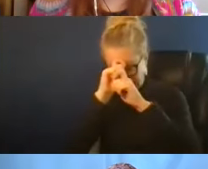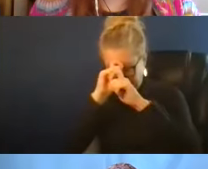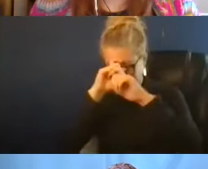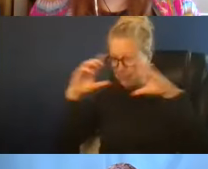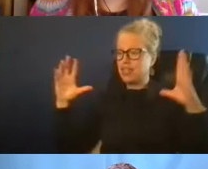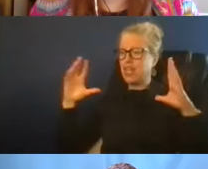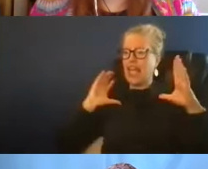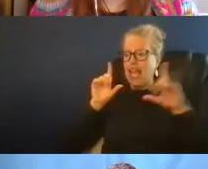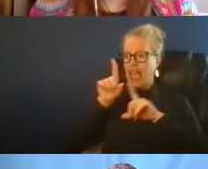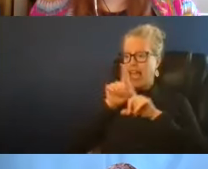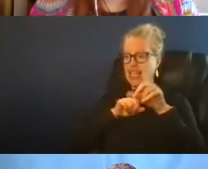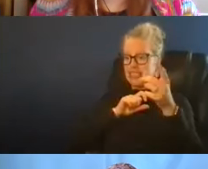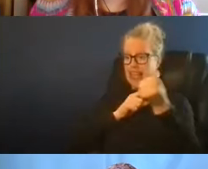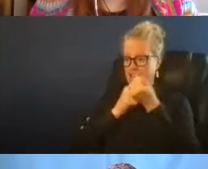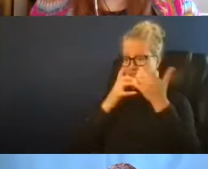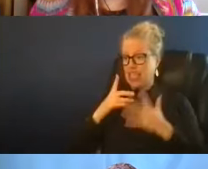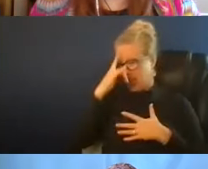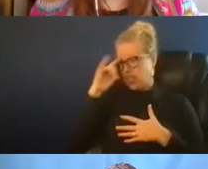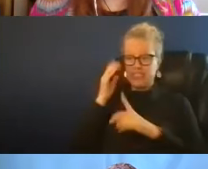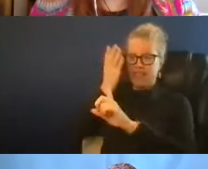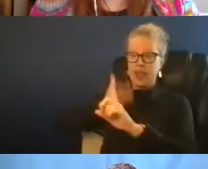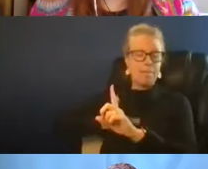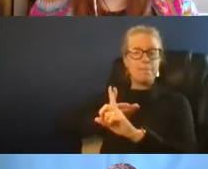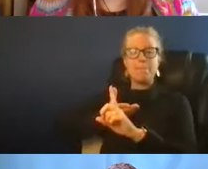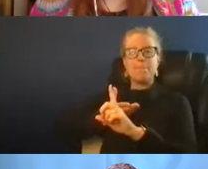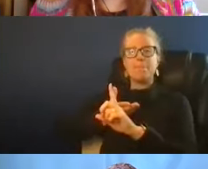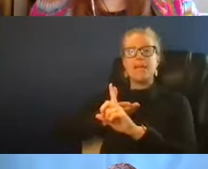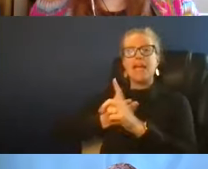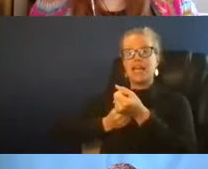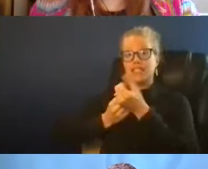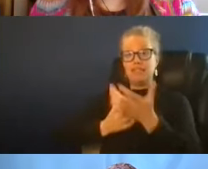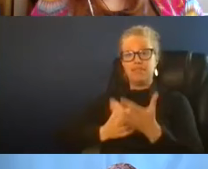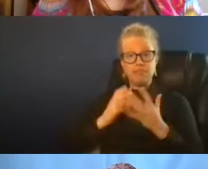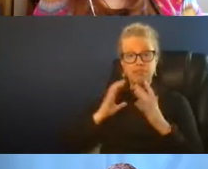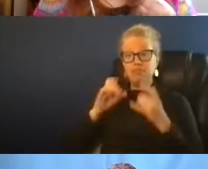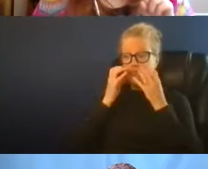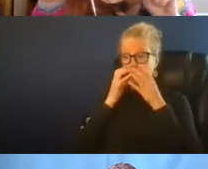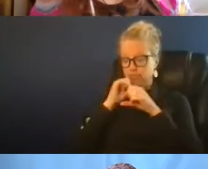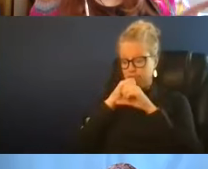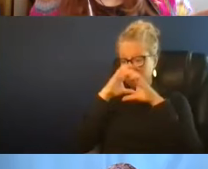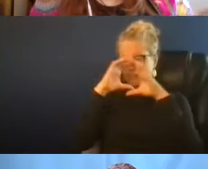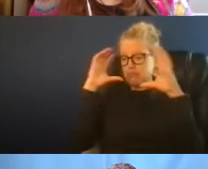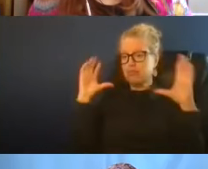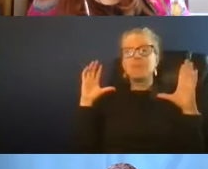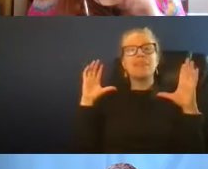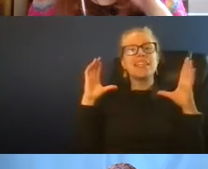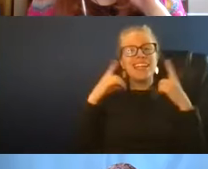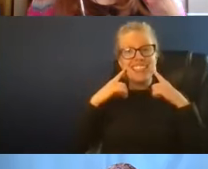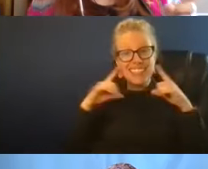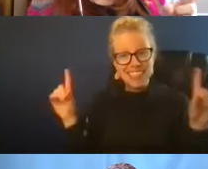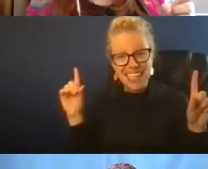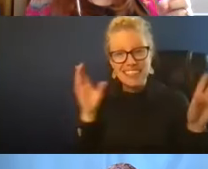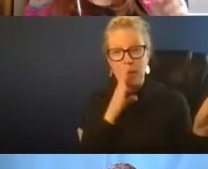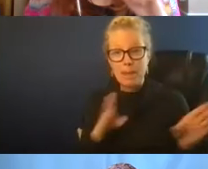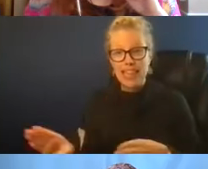safety and success looks like for this person. And as advocates, that vision might be, all right, it's a successful safety plan if